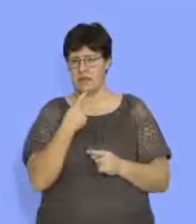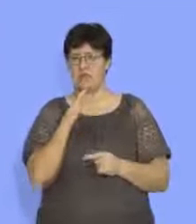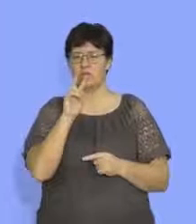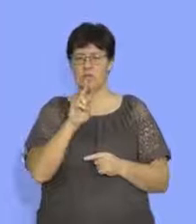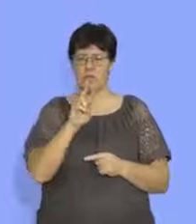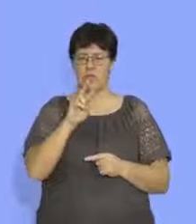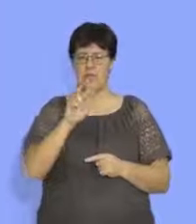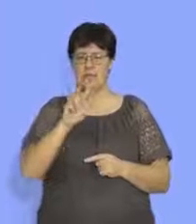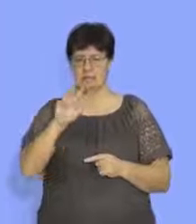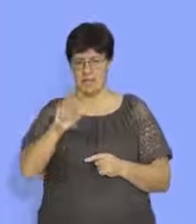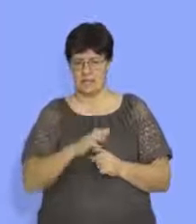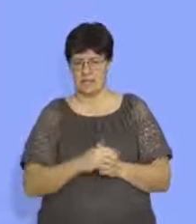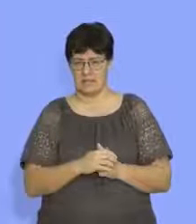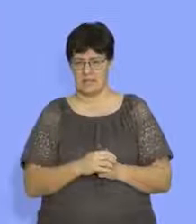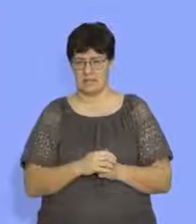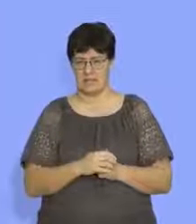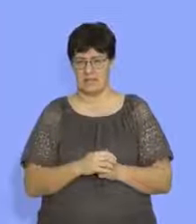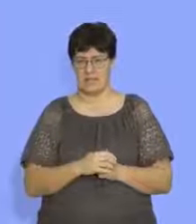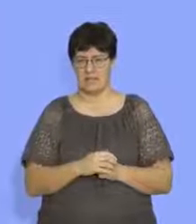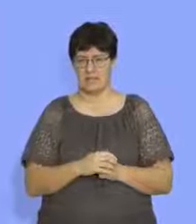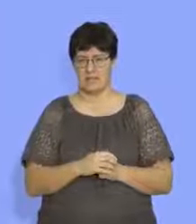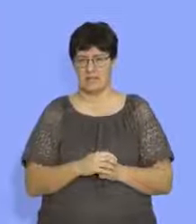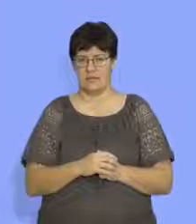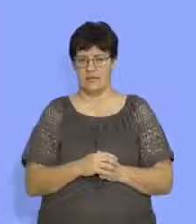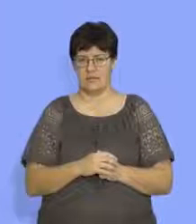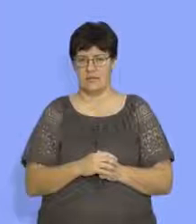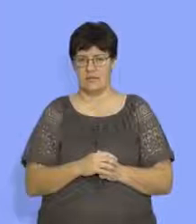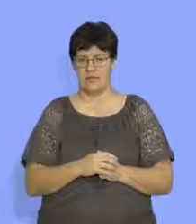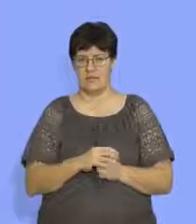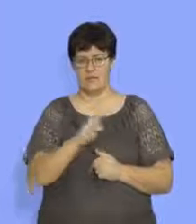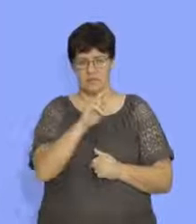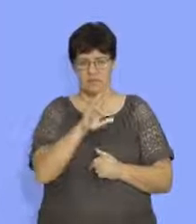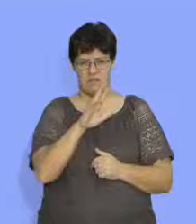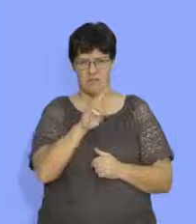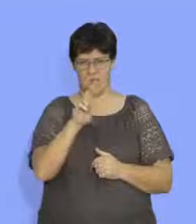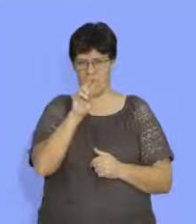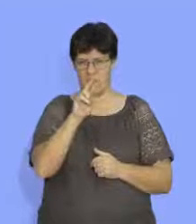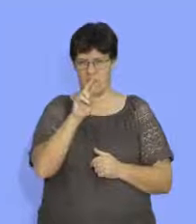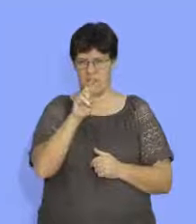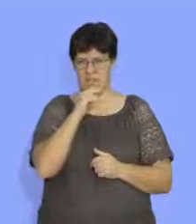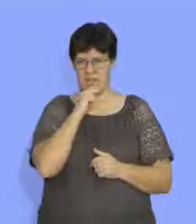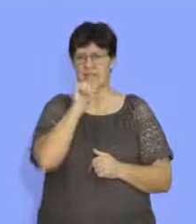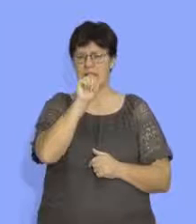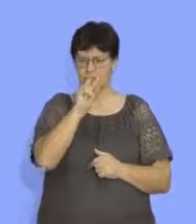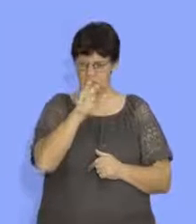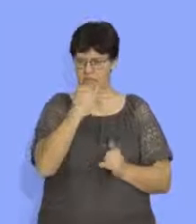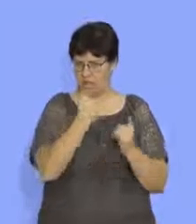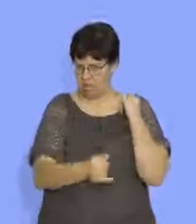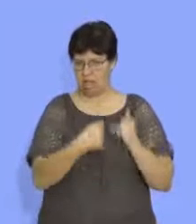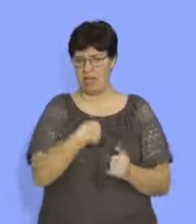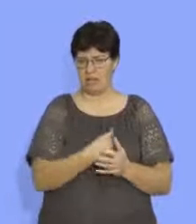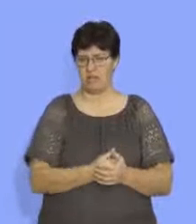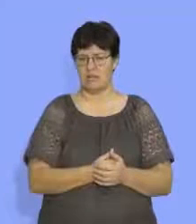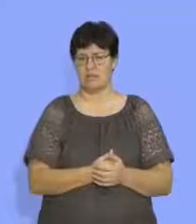be 289. So I think my 25 squared is actually 625,